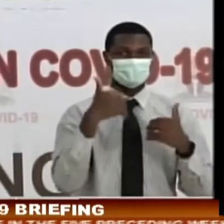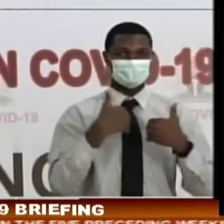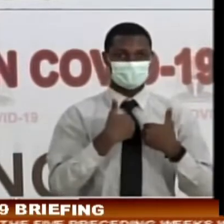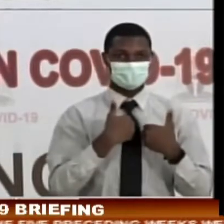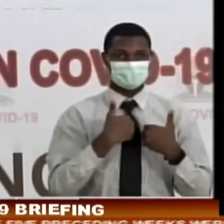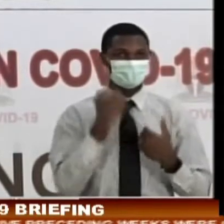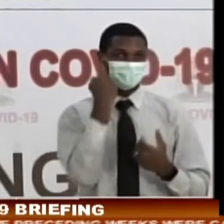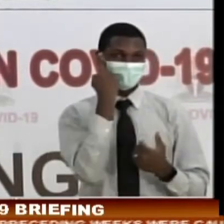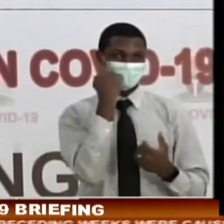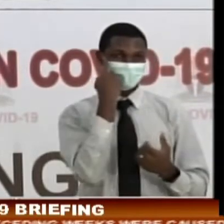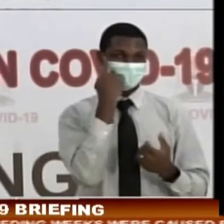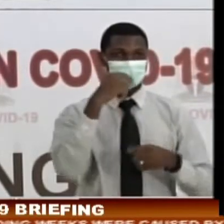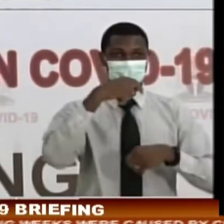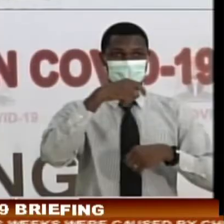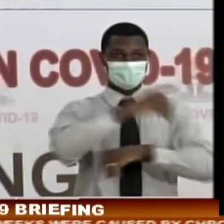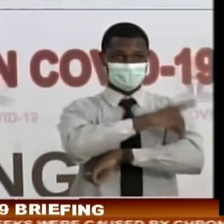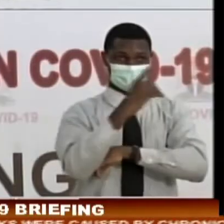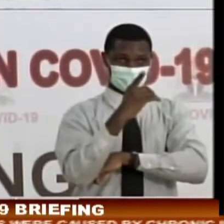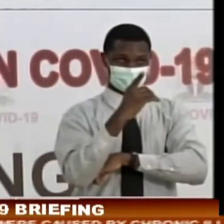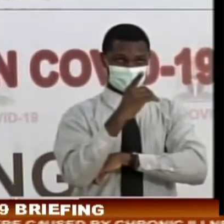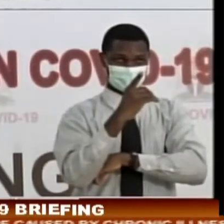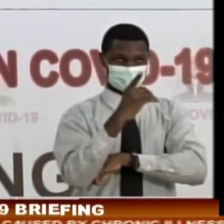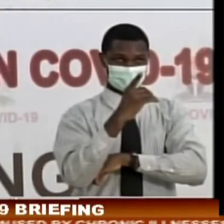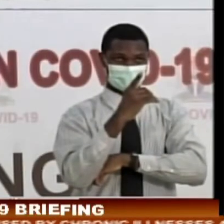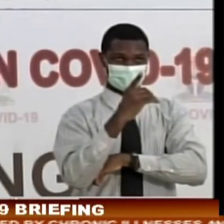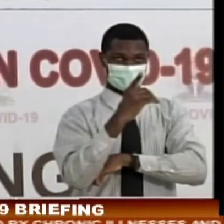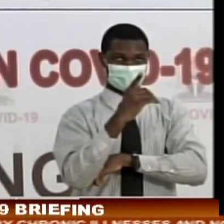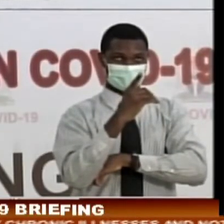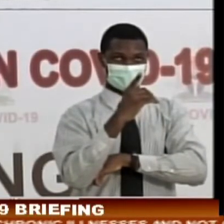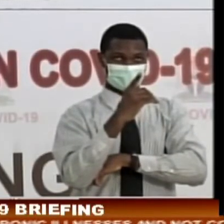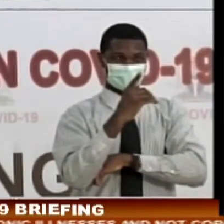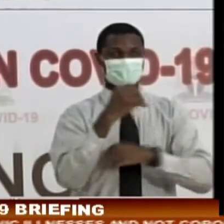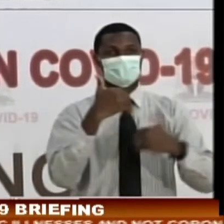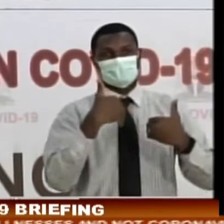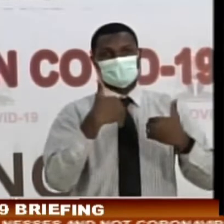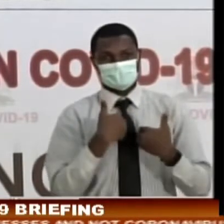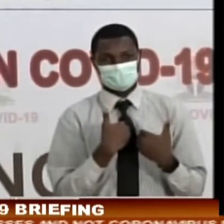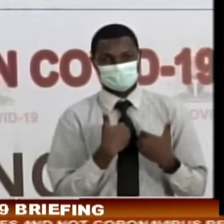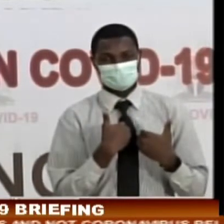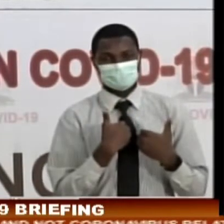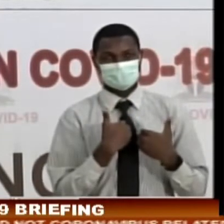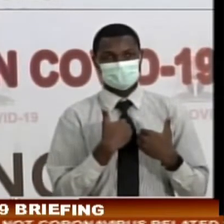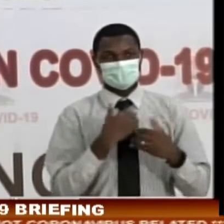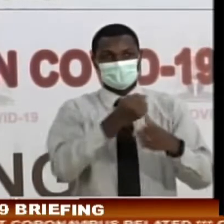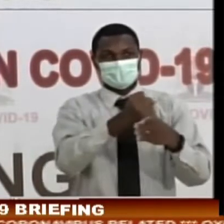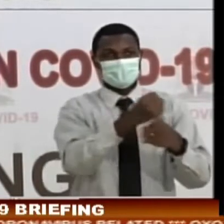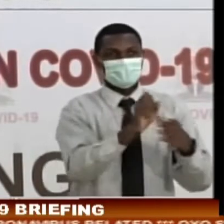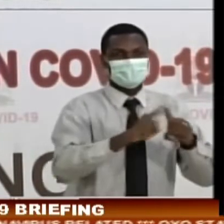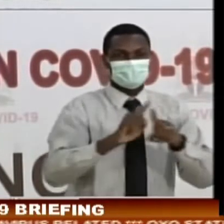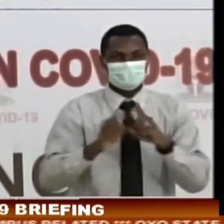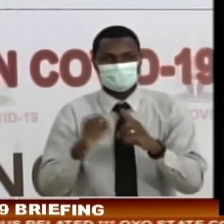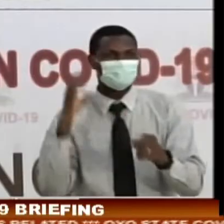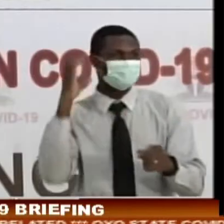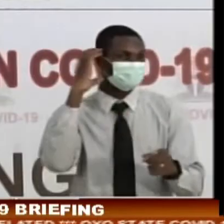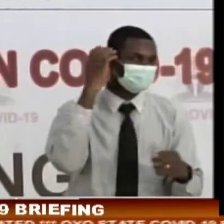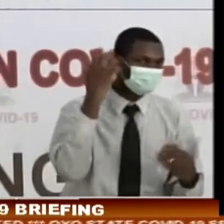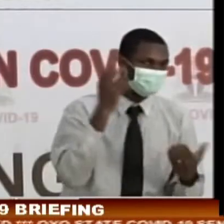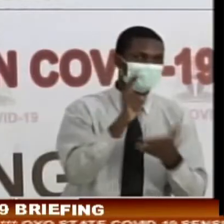recent days been served with different audio visual Clips by some of